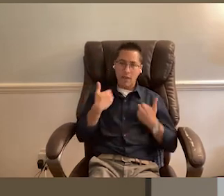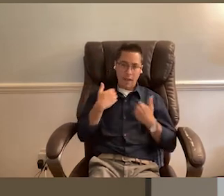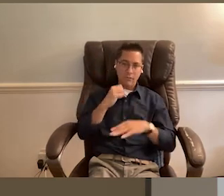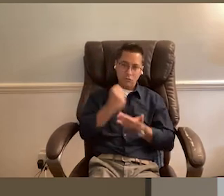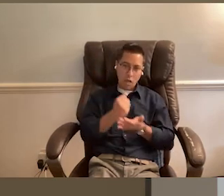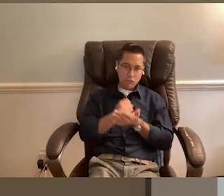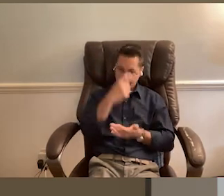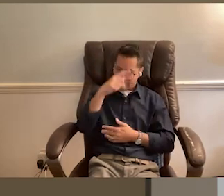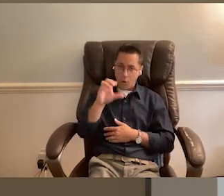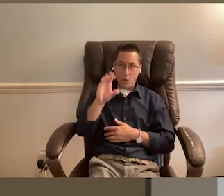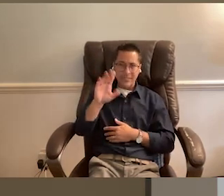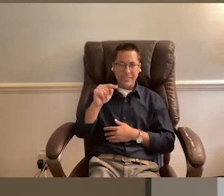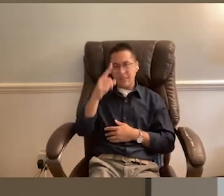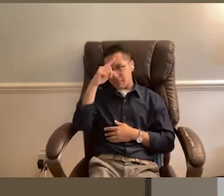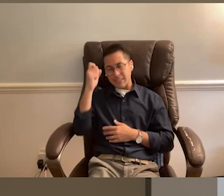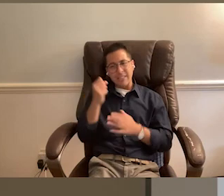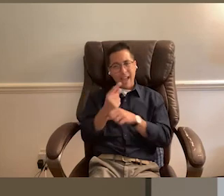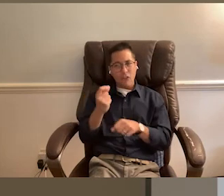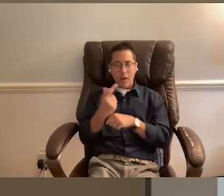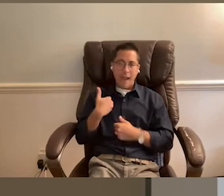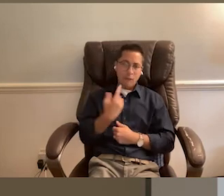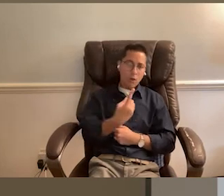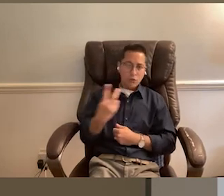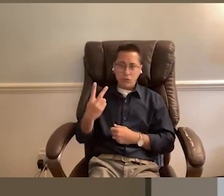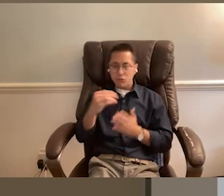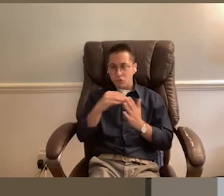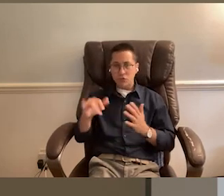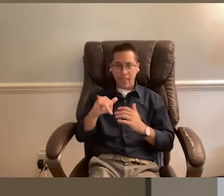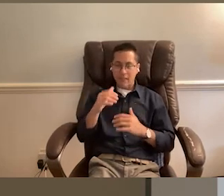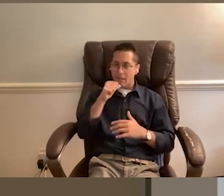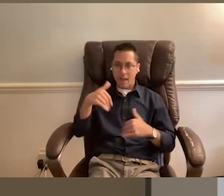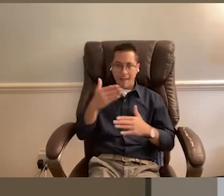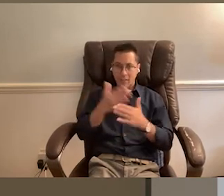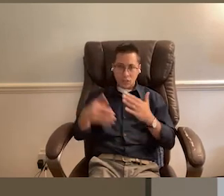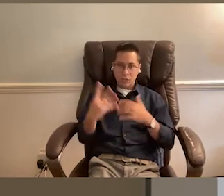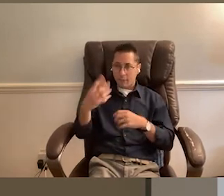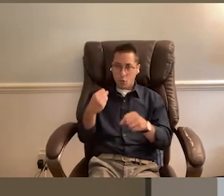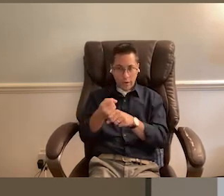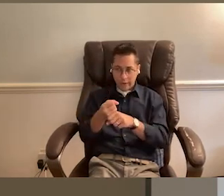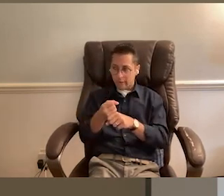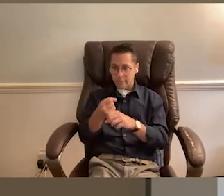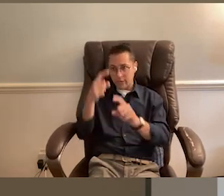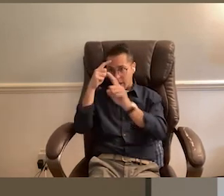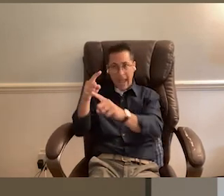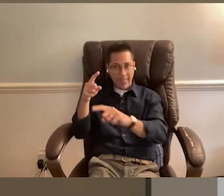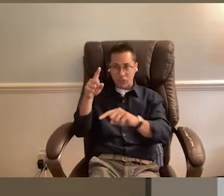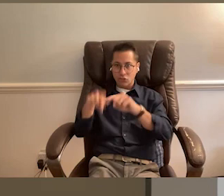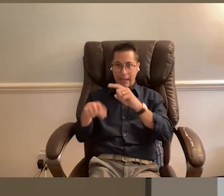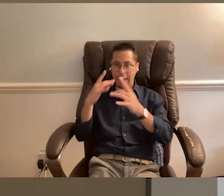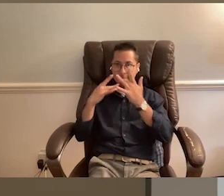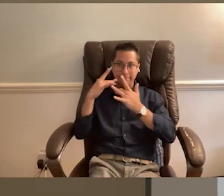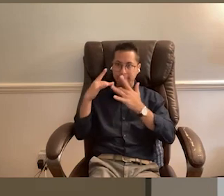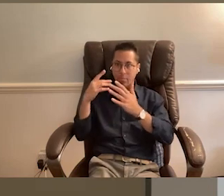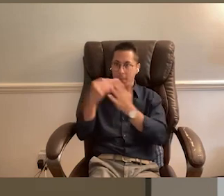year, so we're trying to get there. They just also don't understand our program, so we're trying. We want to make it more financially accessible.